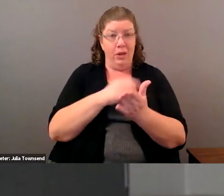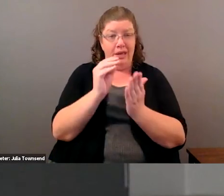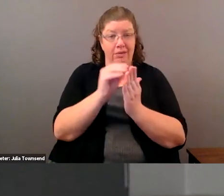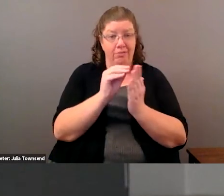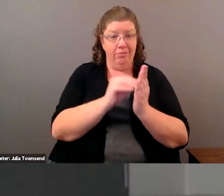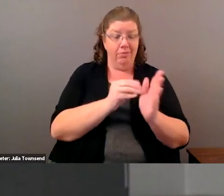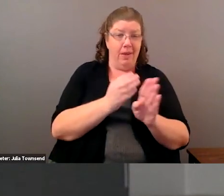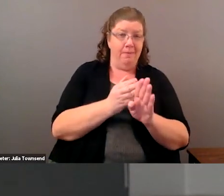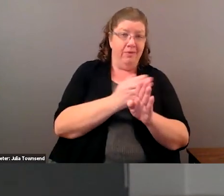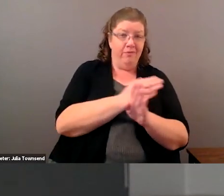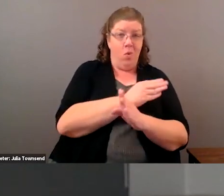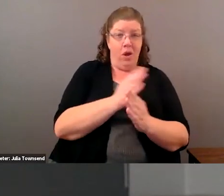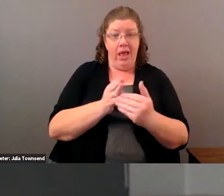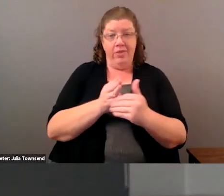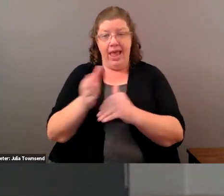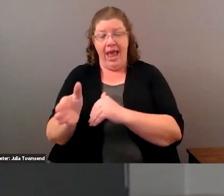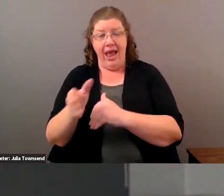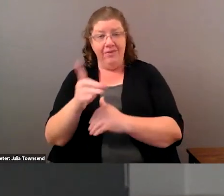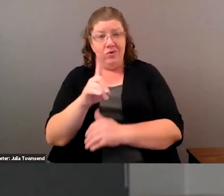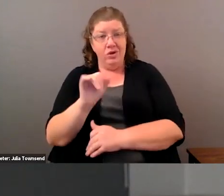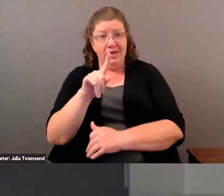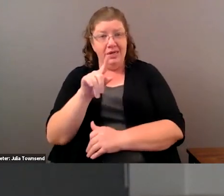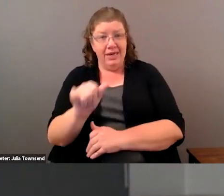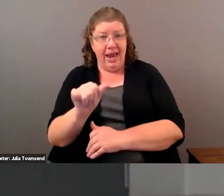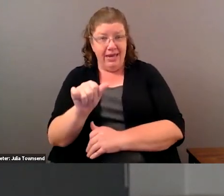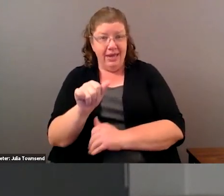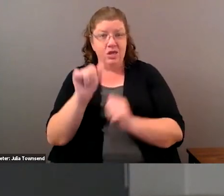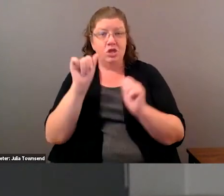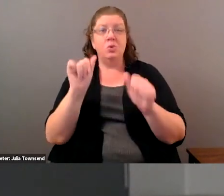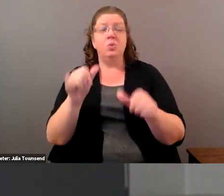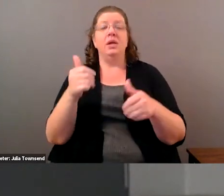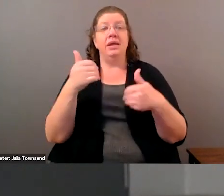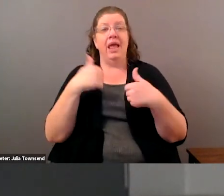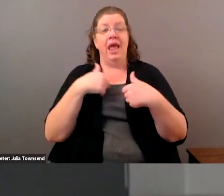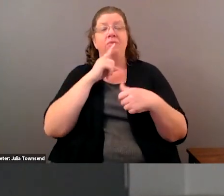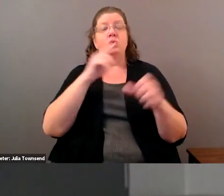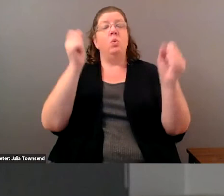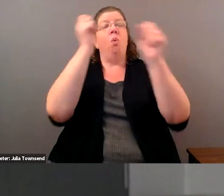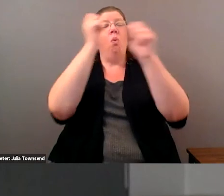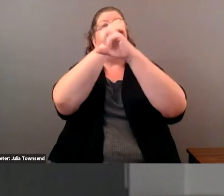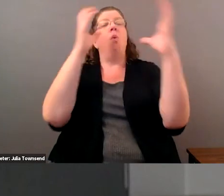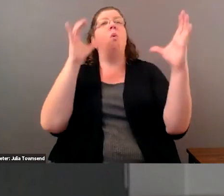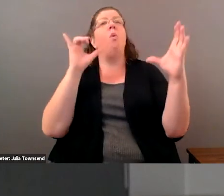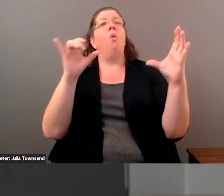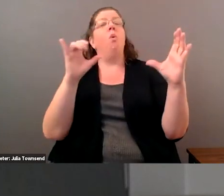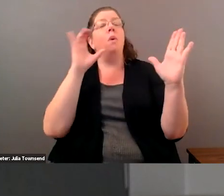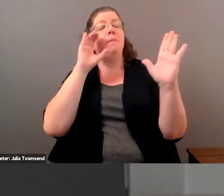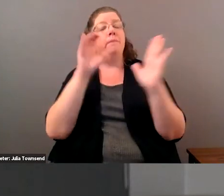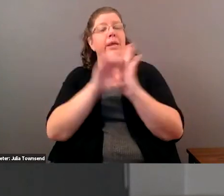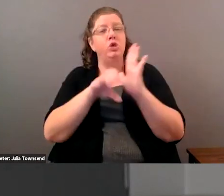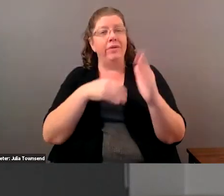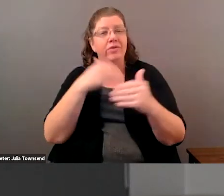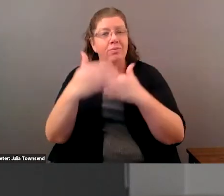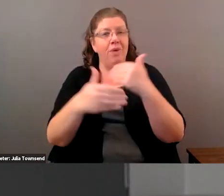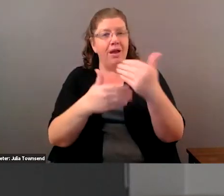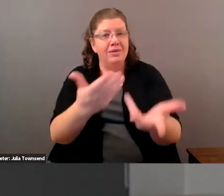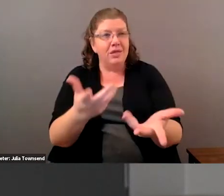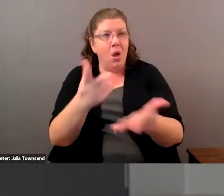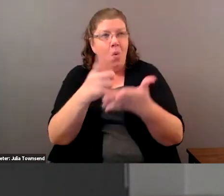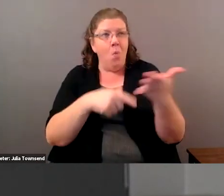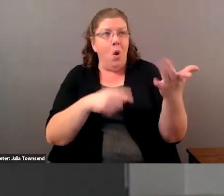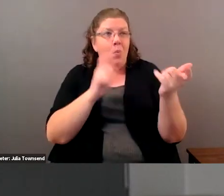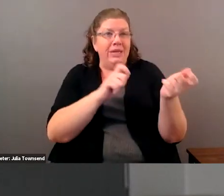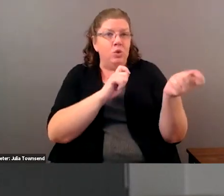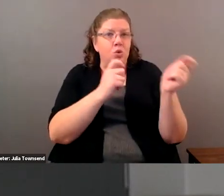the after the data so that we can have a true picture of our process and if we need to change anything,